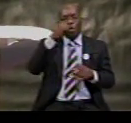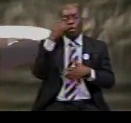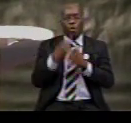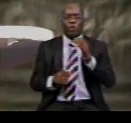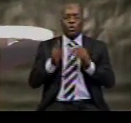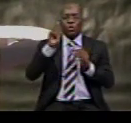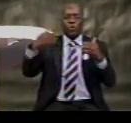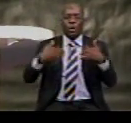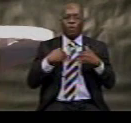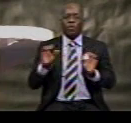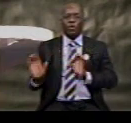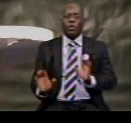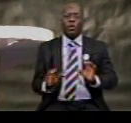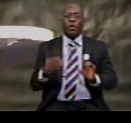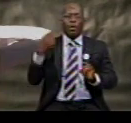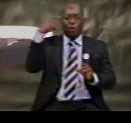3 days.